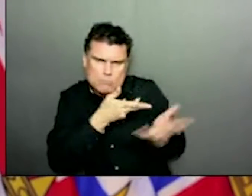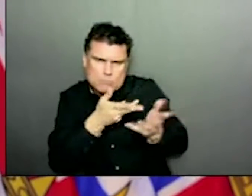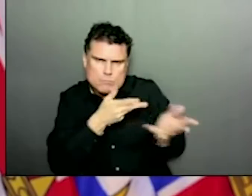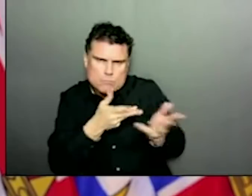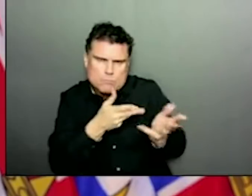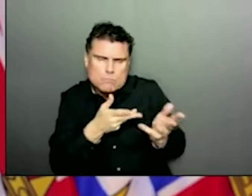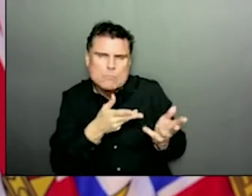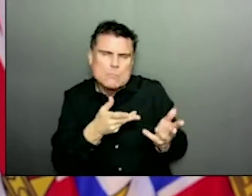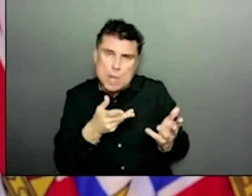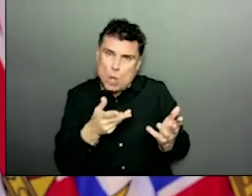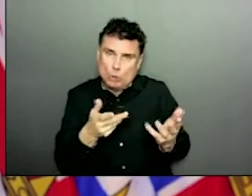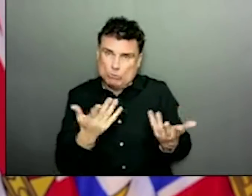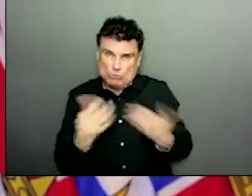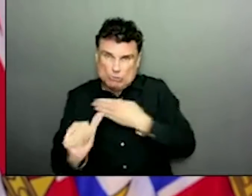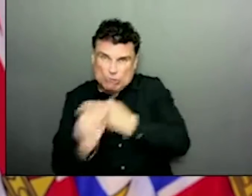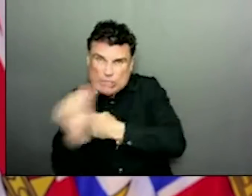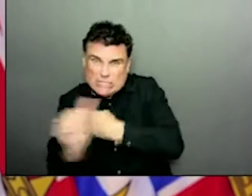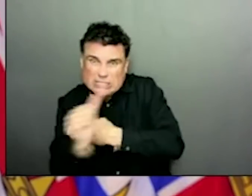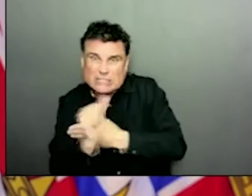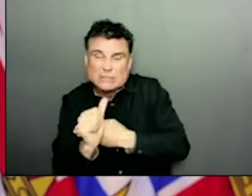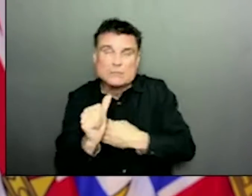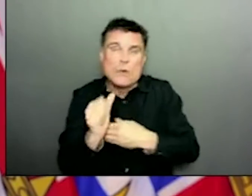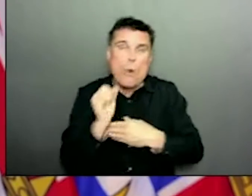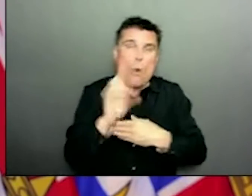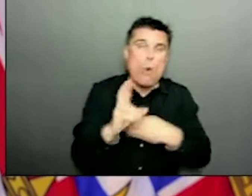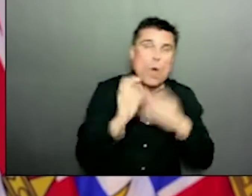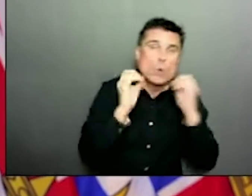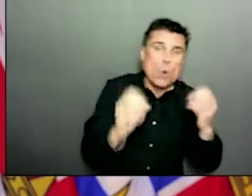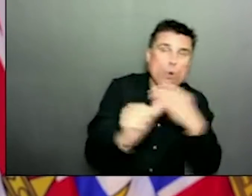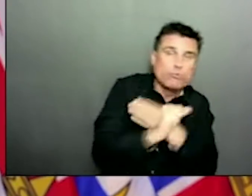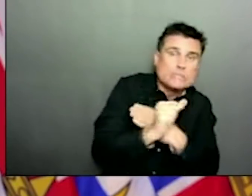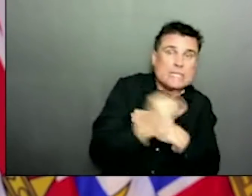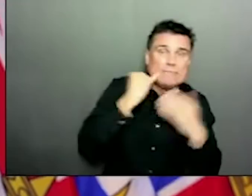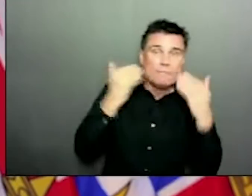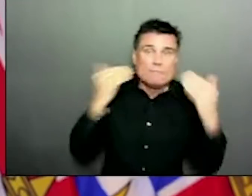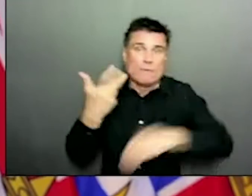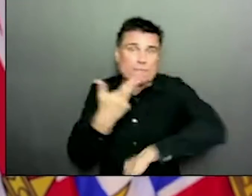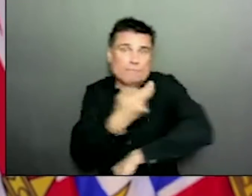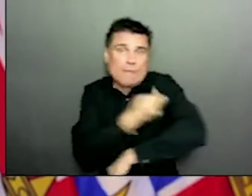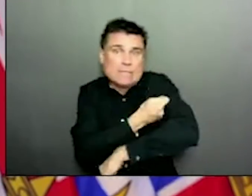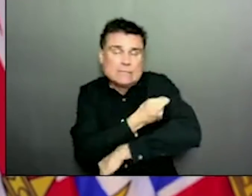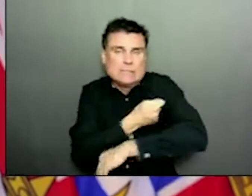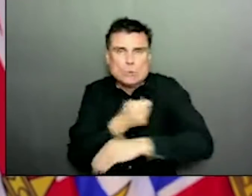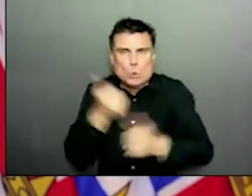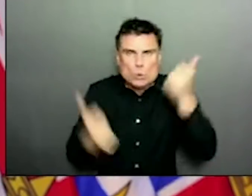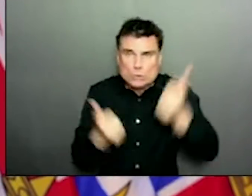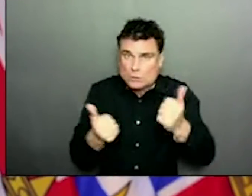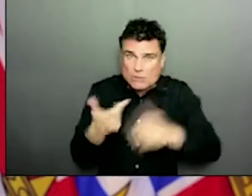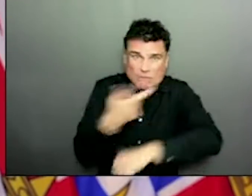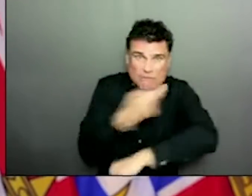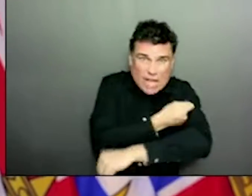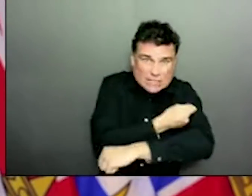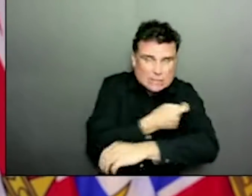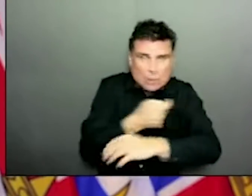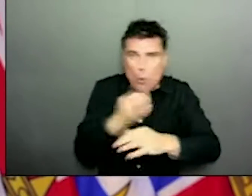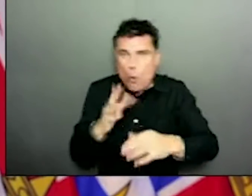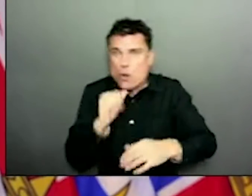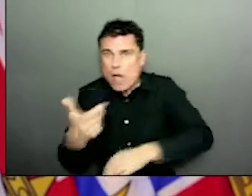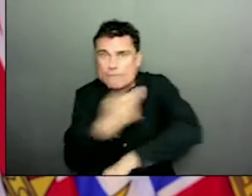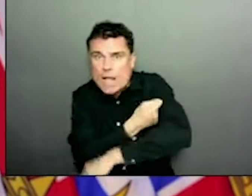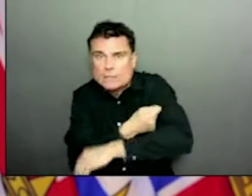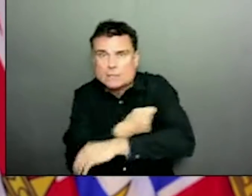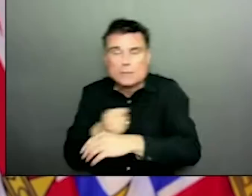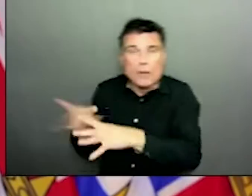the vaccine. So that is something that will have to be done on a one-on-one basis for people who have